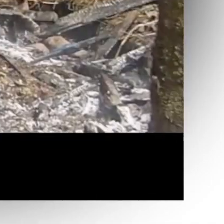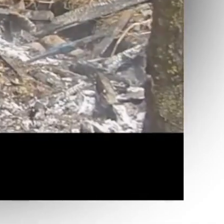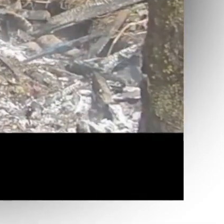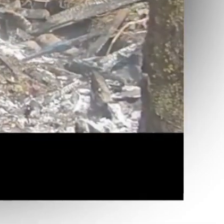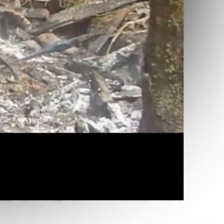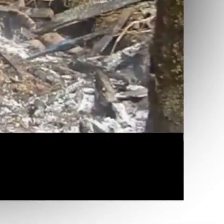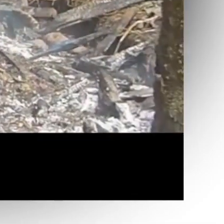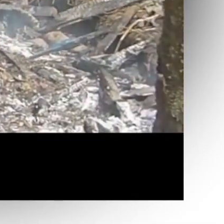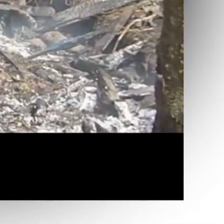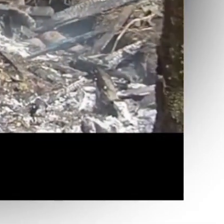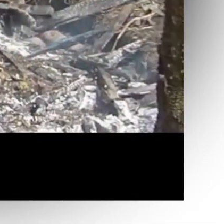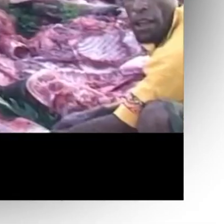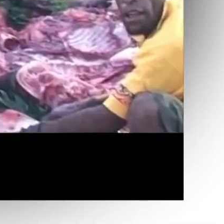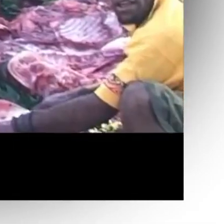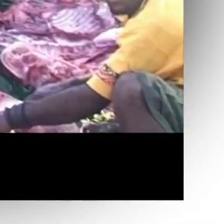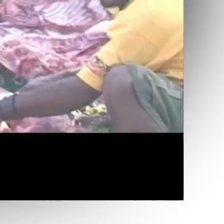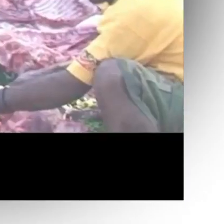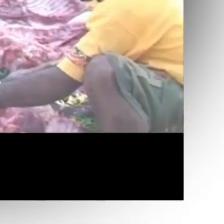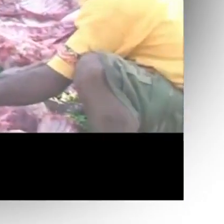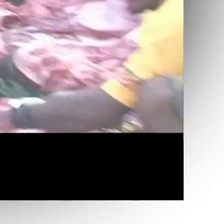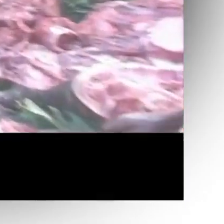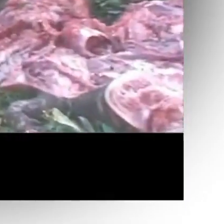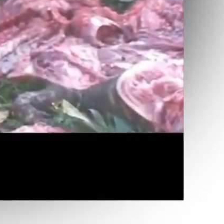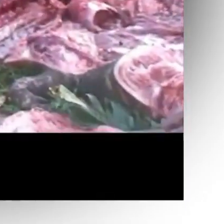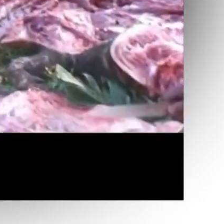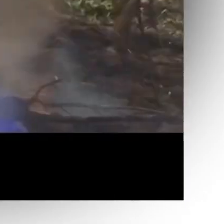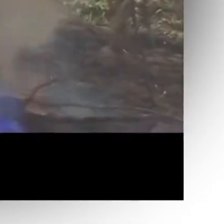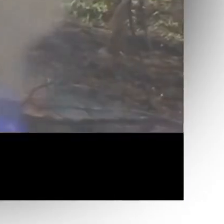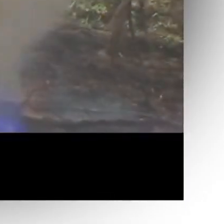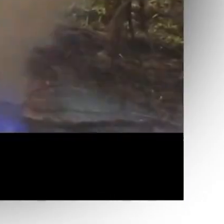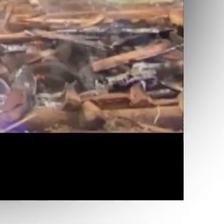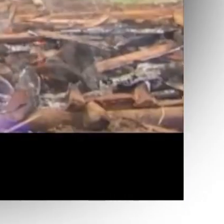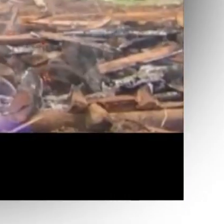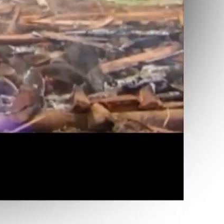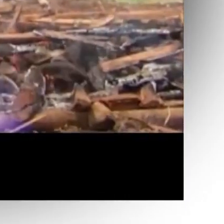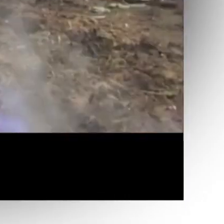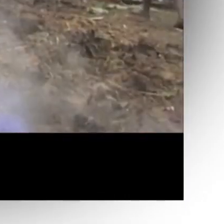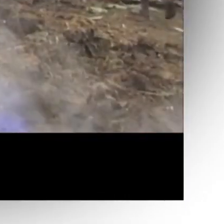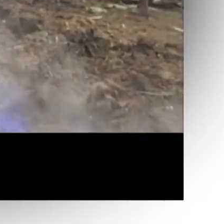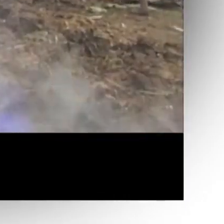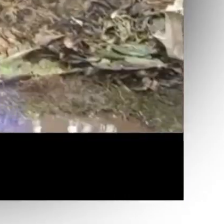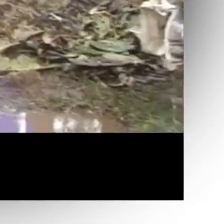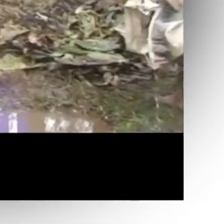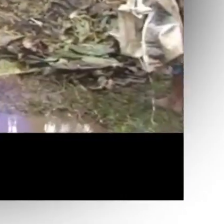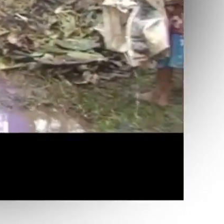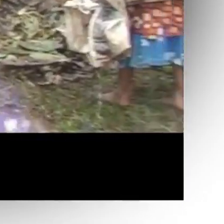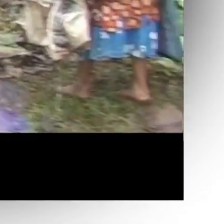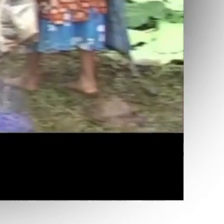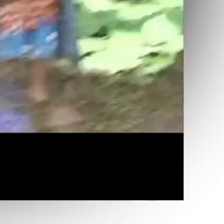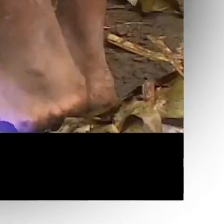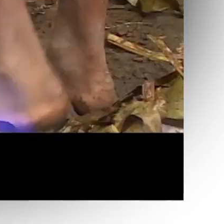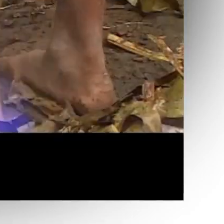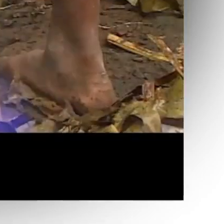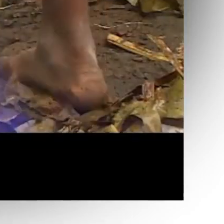At the time of celebration, we make mumu, especially cook food in the ground, and then after some hours, we remove the food, and then everyone enjoys the